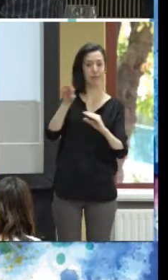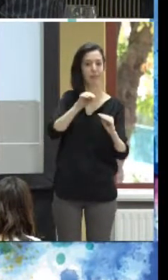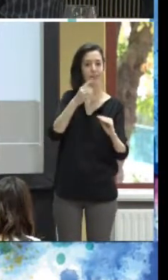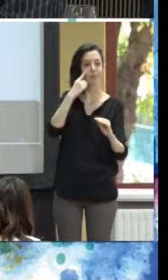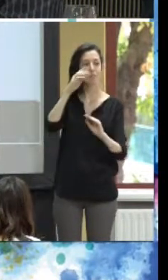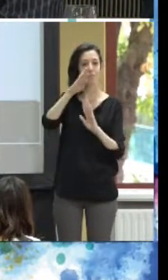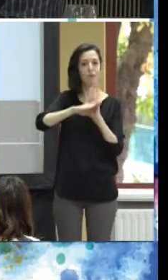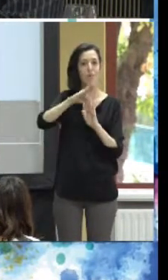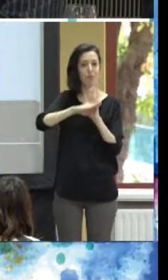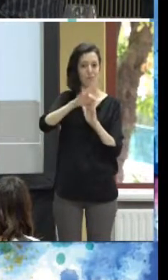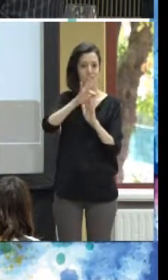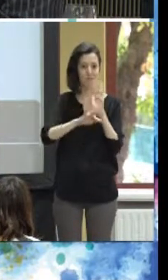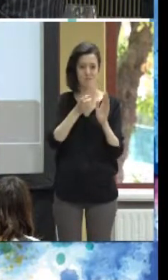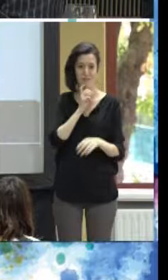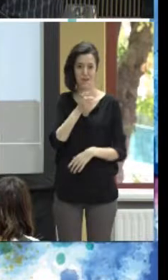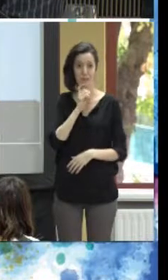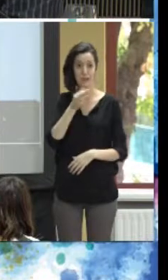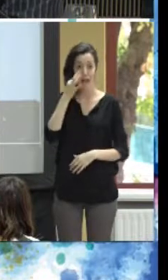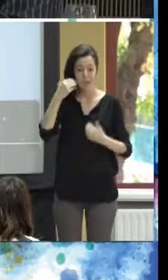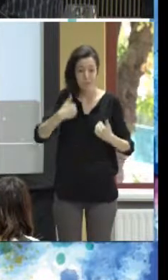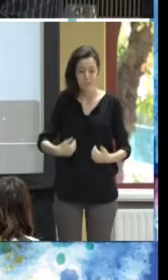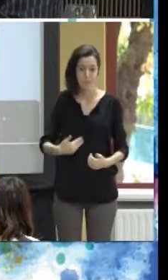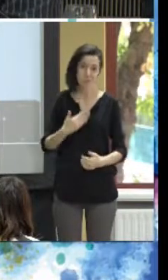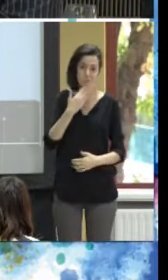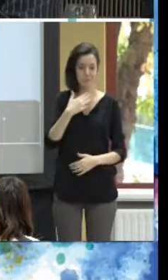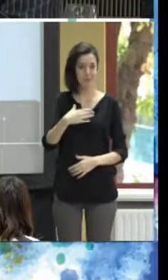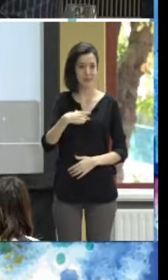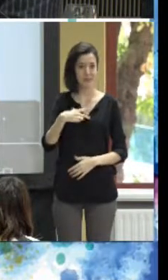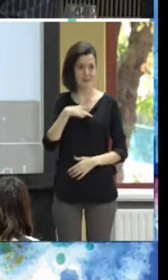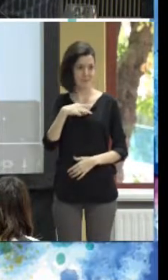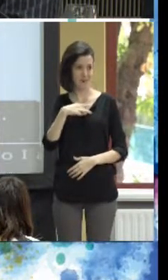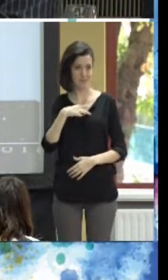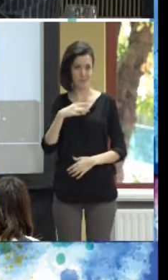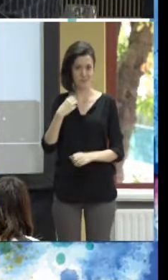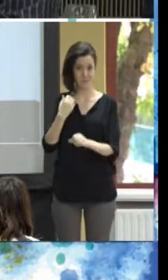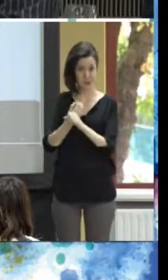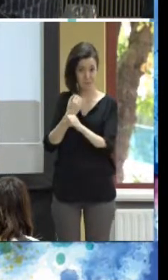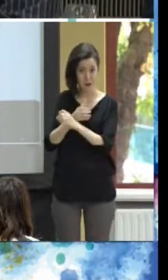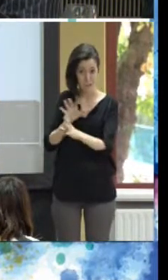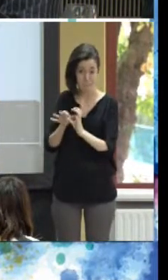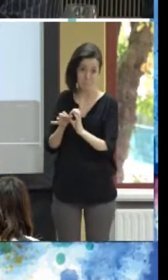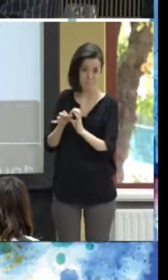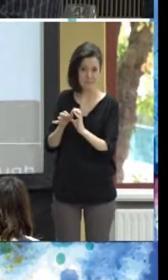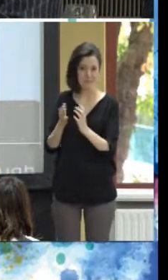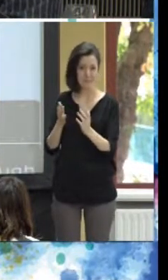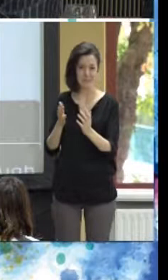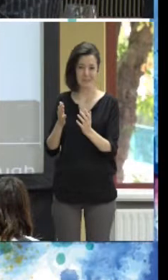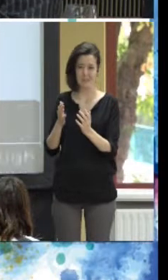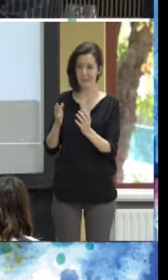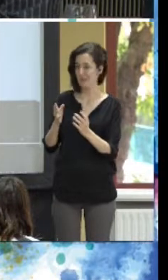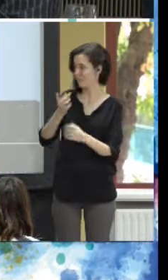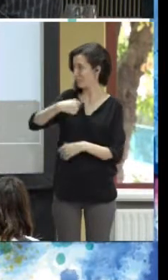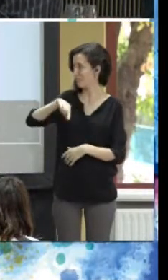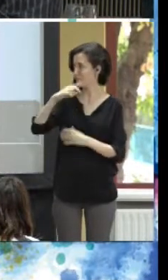so and this is not my business, but I give you enough time to read it. Major, minor, and